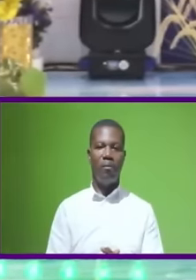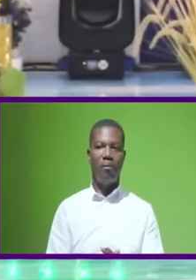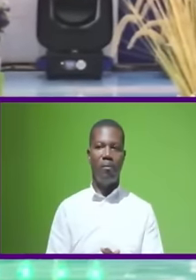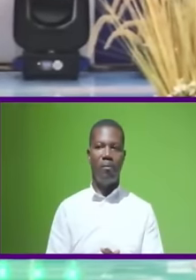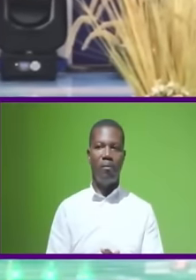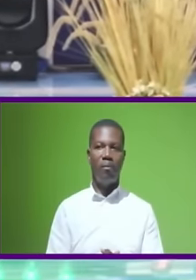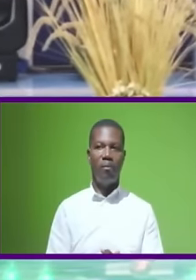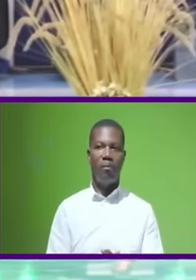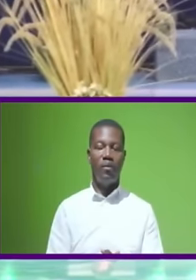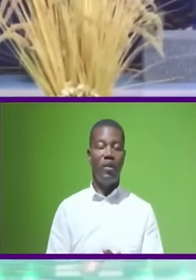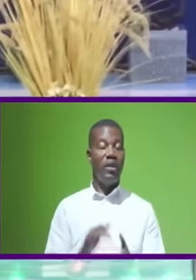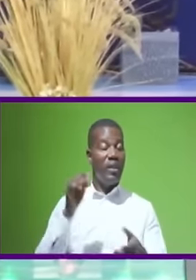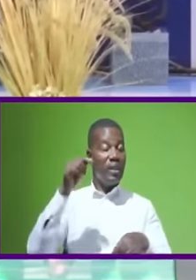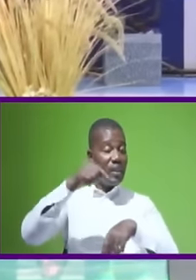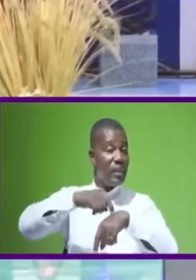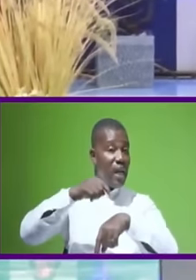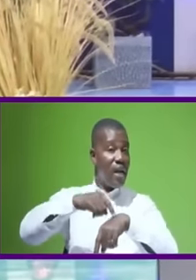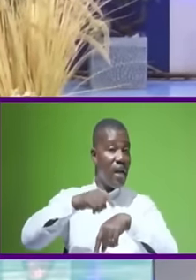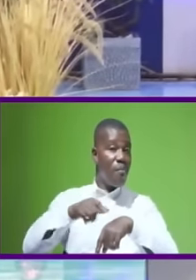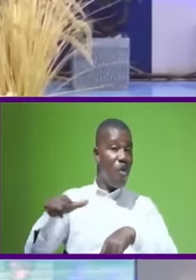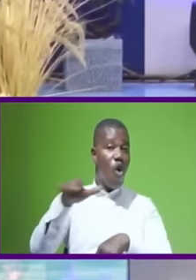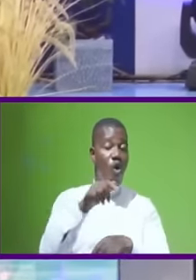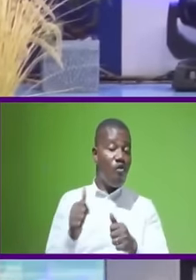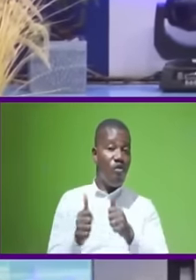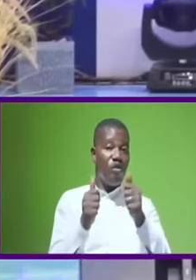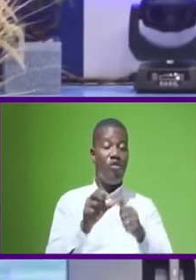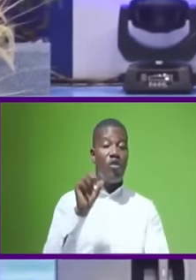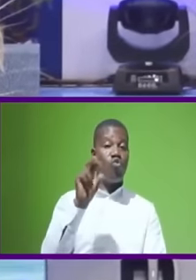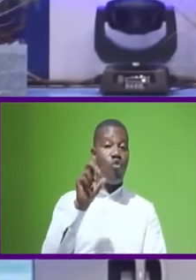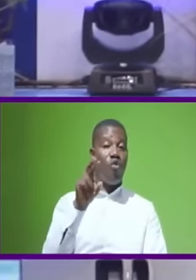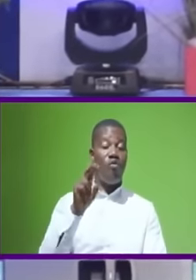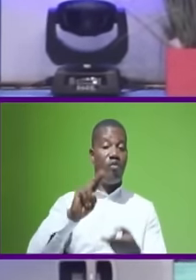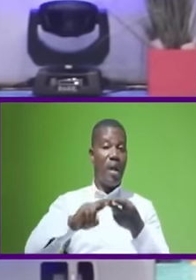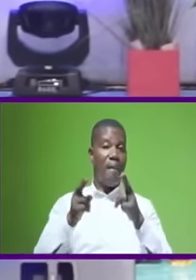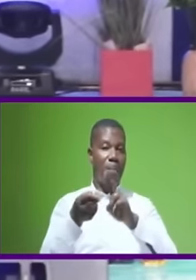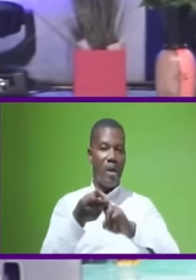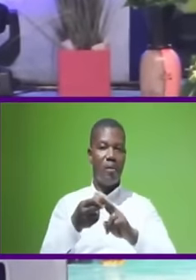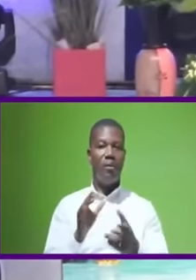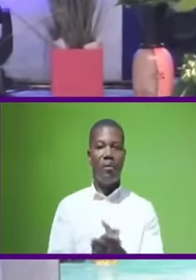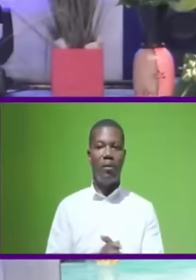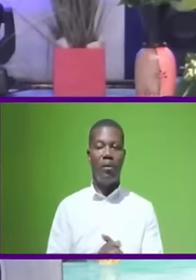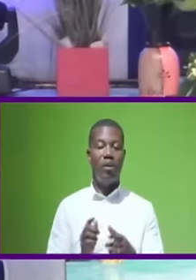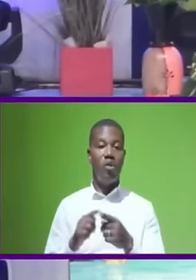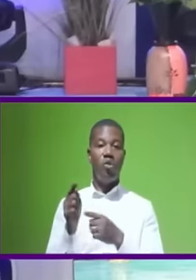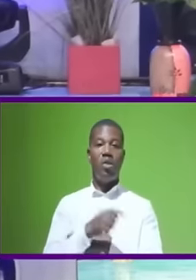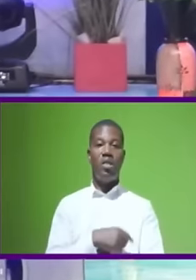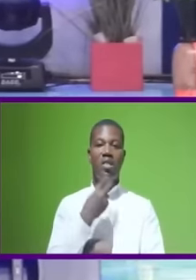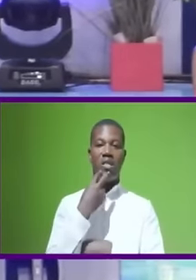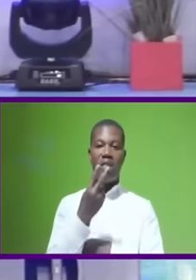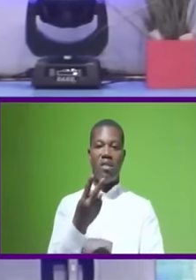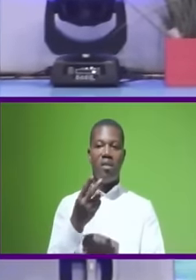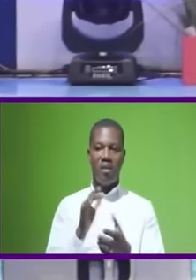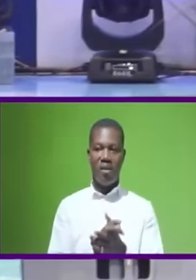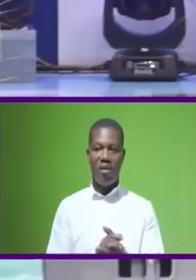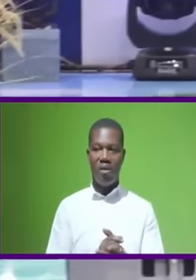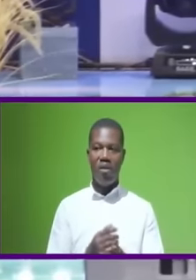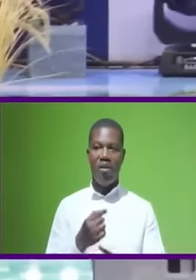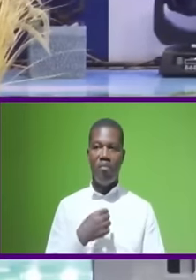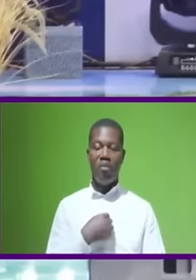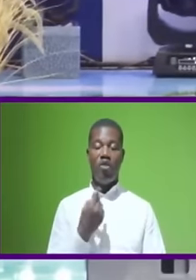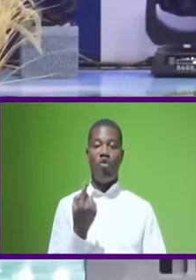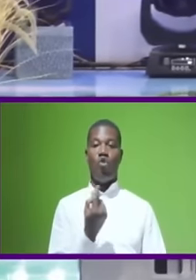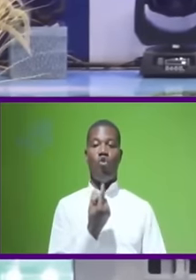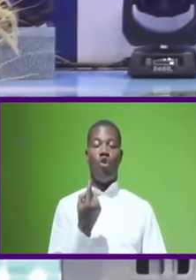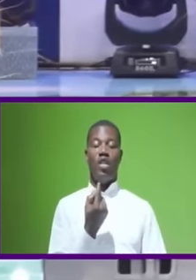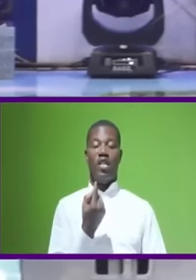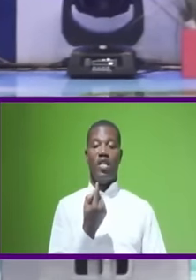That's happening. Now we are 12. At that time, they were 12 in number. And but today, it's